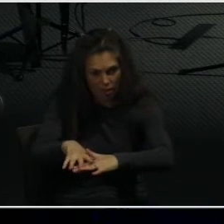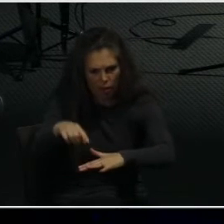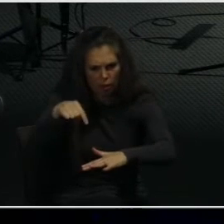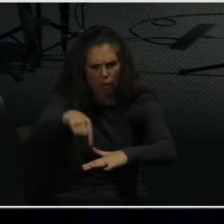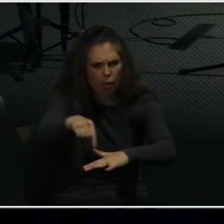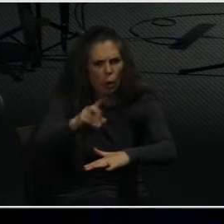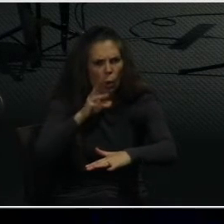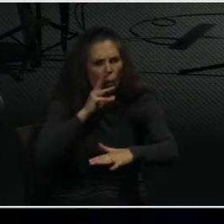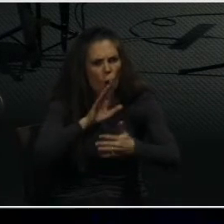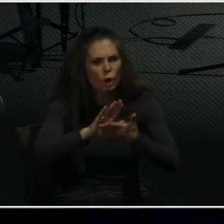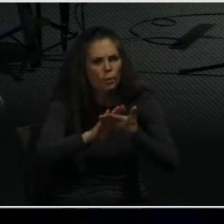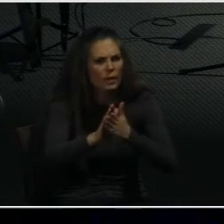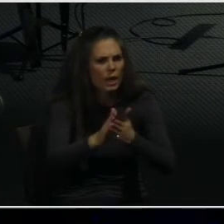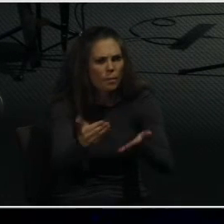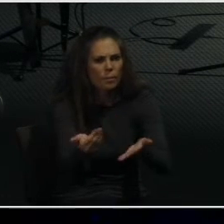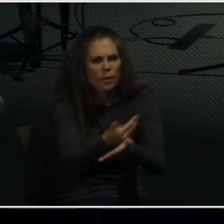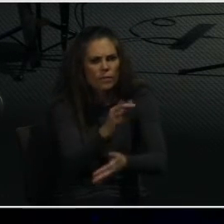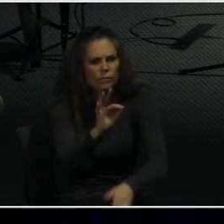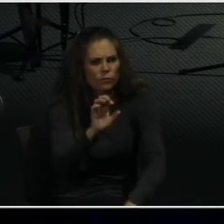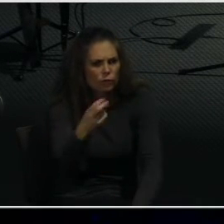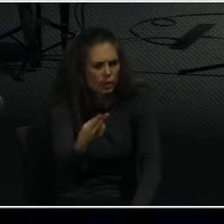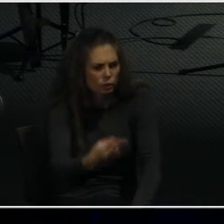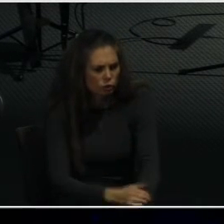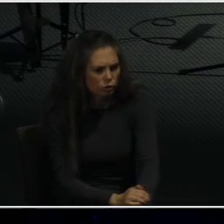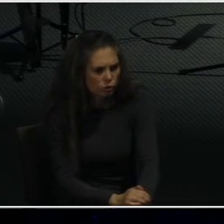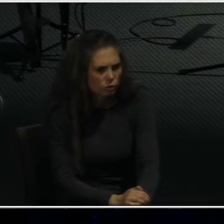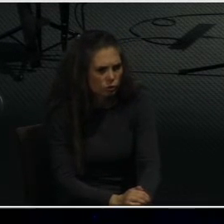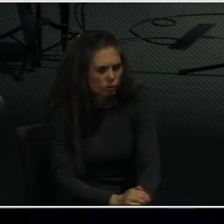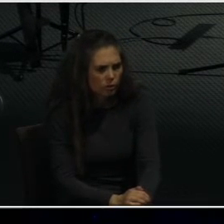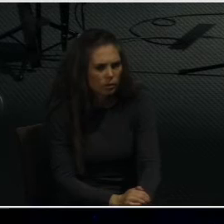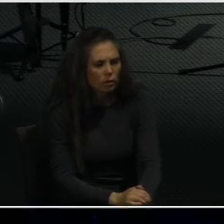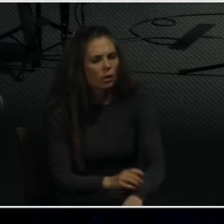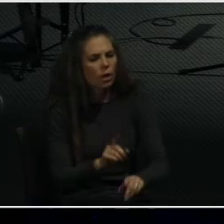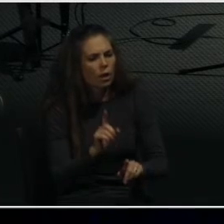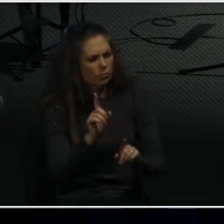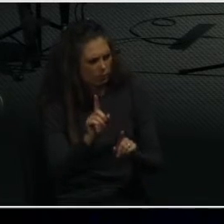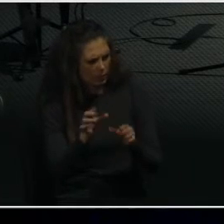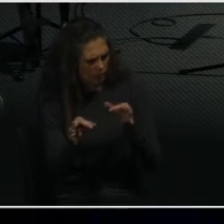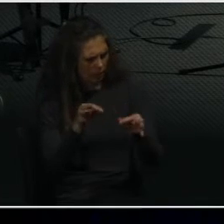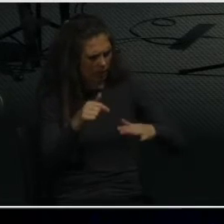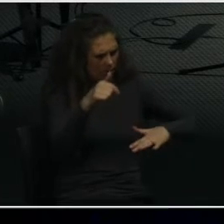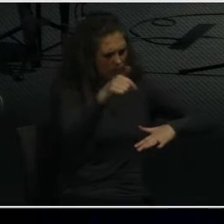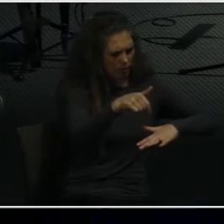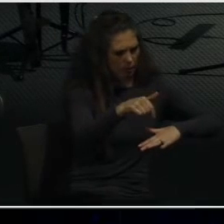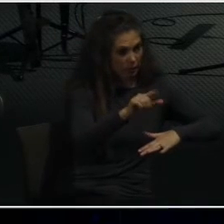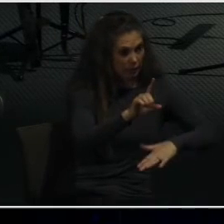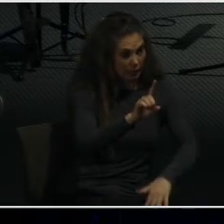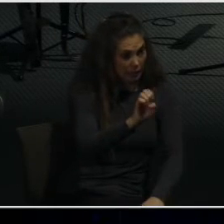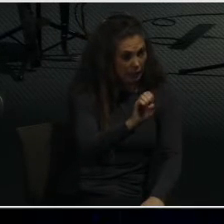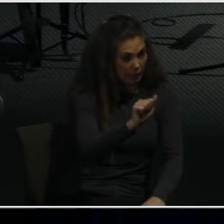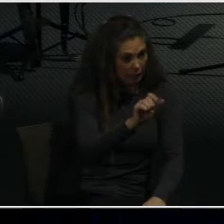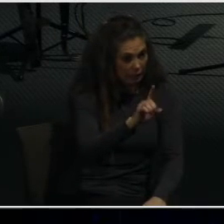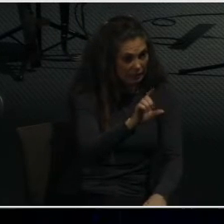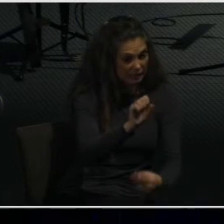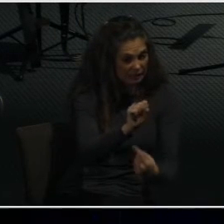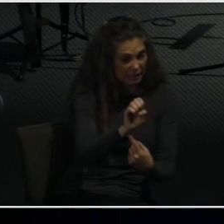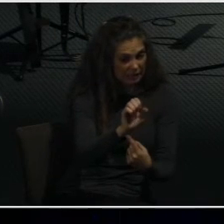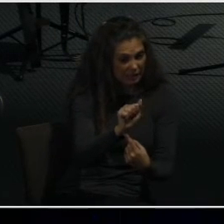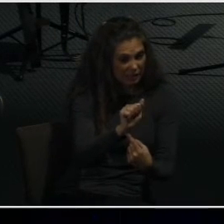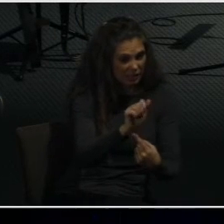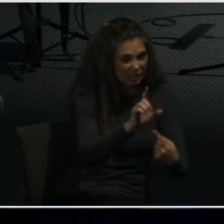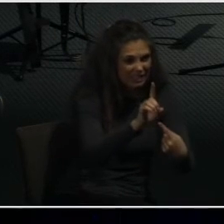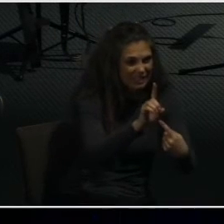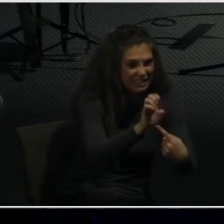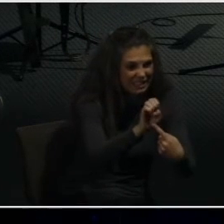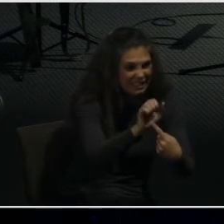fresh. And this means little to us if we don't know much about the Dead Sea. Well, the Dead Sea is called dead for a reason. Hardly anything